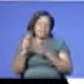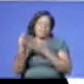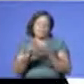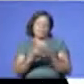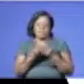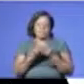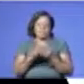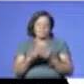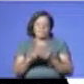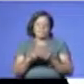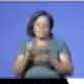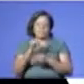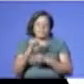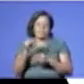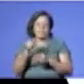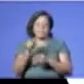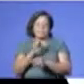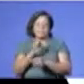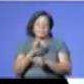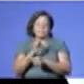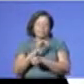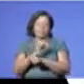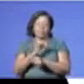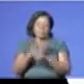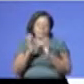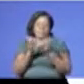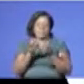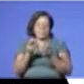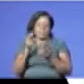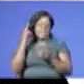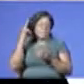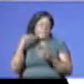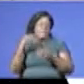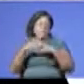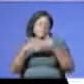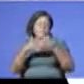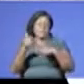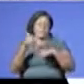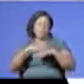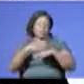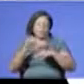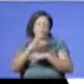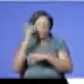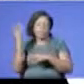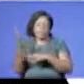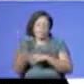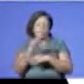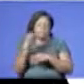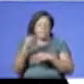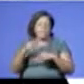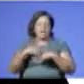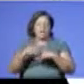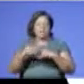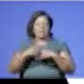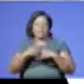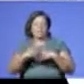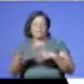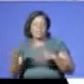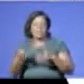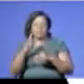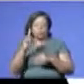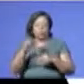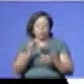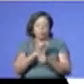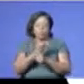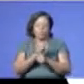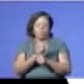Union demonstrated at corporation headquarters on Wednesday following the suspension of one employee and the termination of Sidney